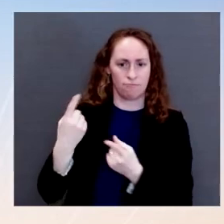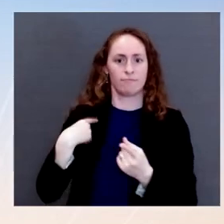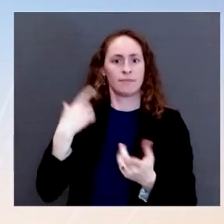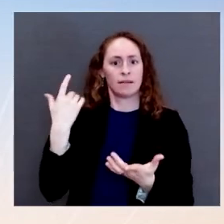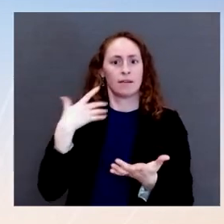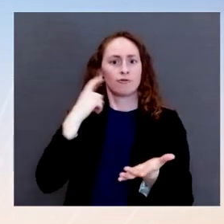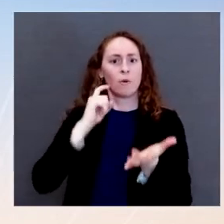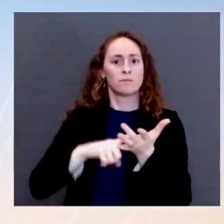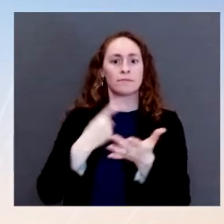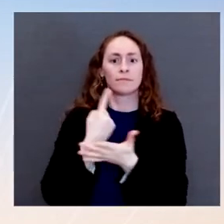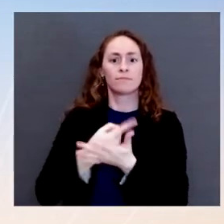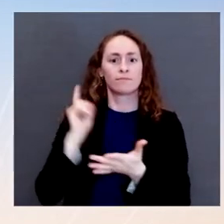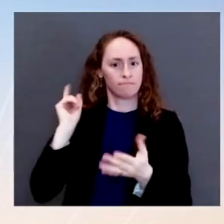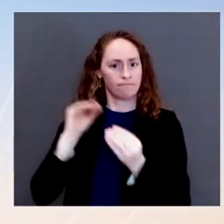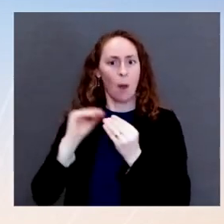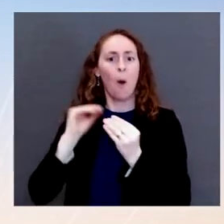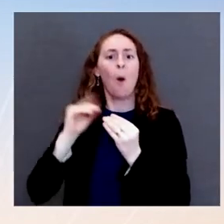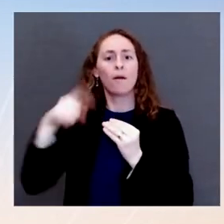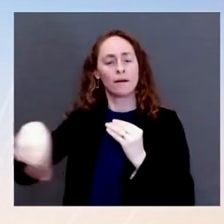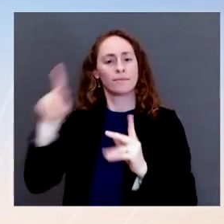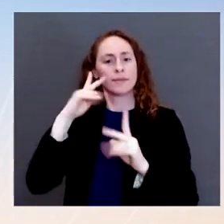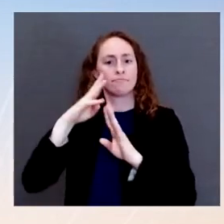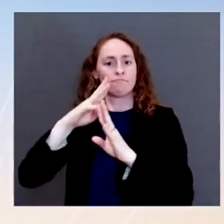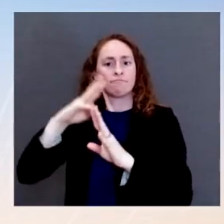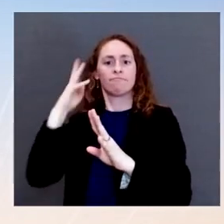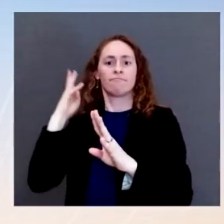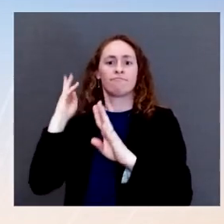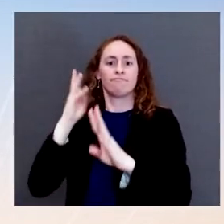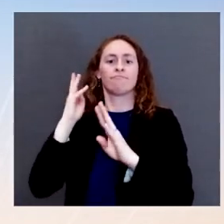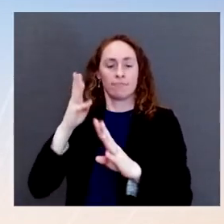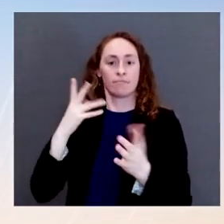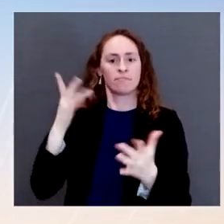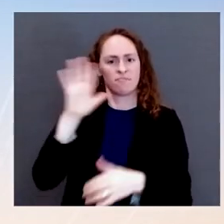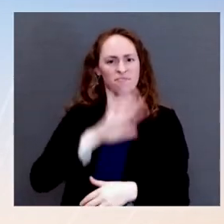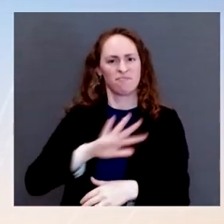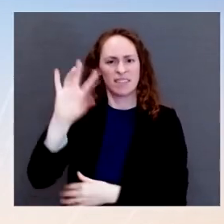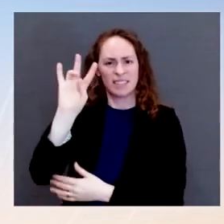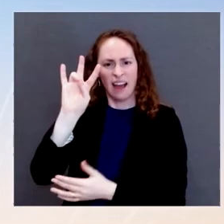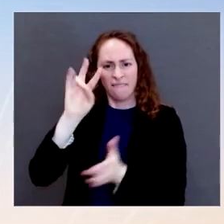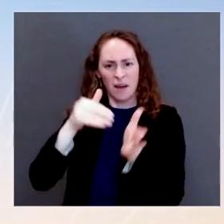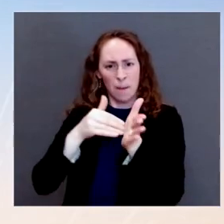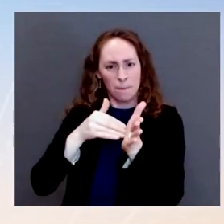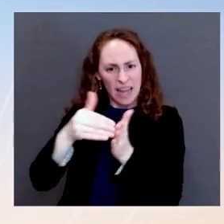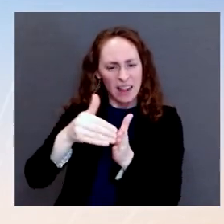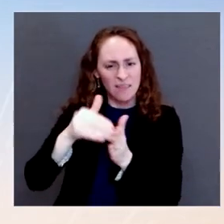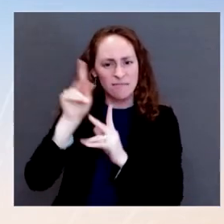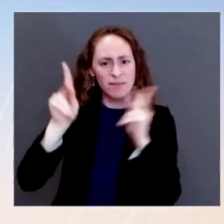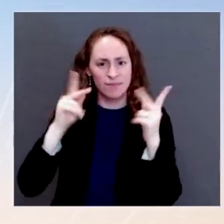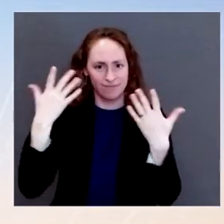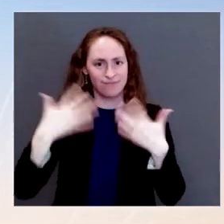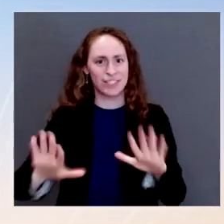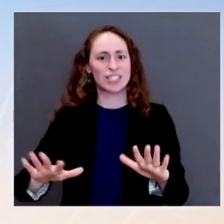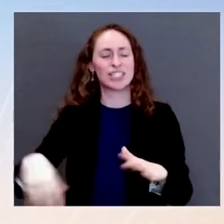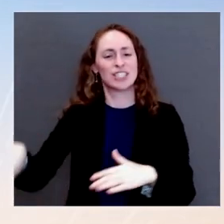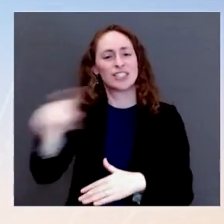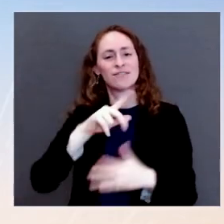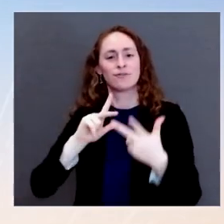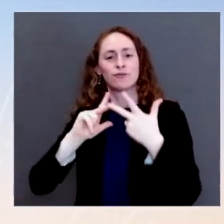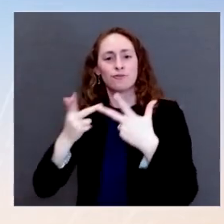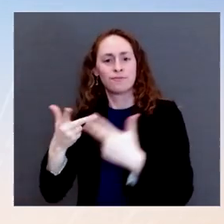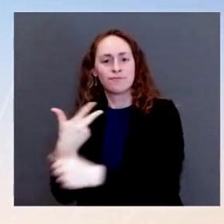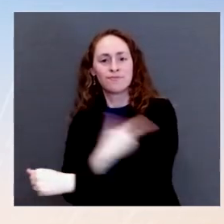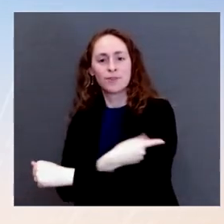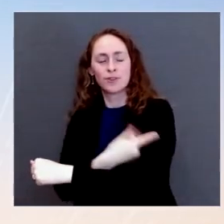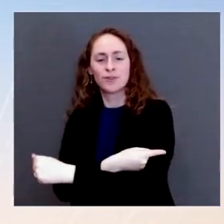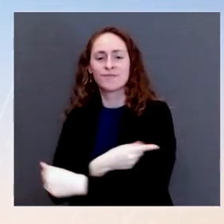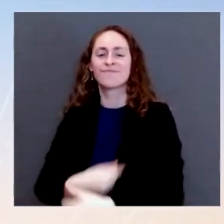their booster in the past week. This is critical to ensuring Americans have the best protection against COVID-19 as we head into the winter. And